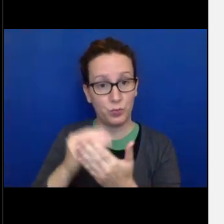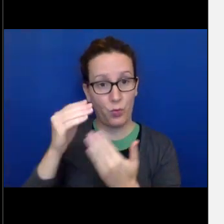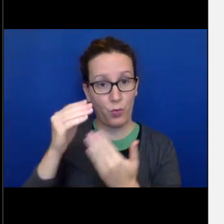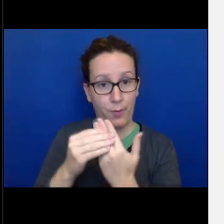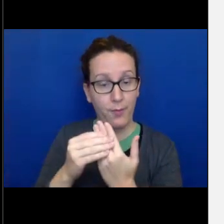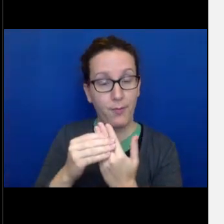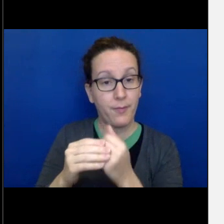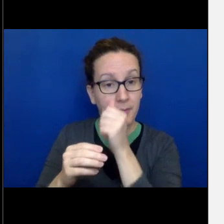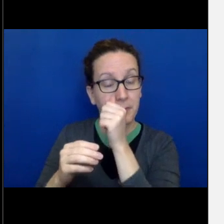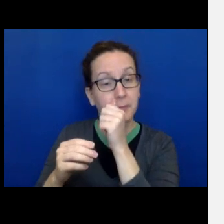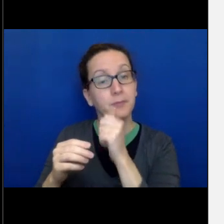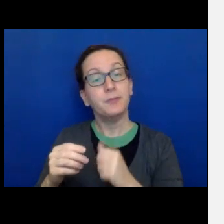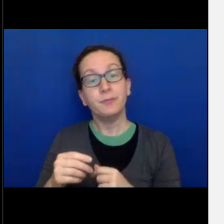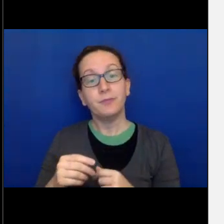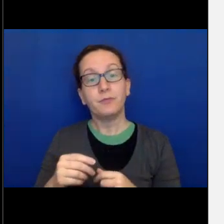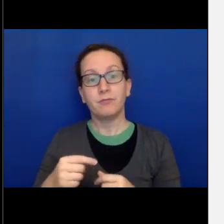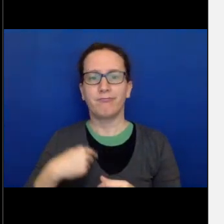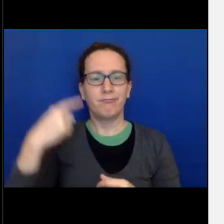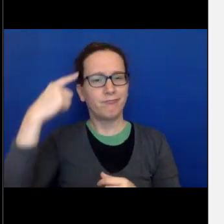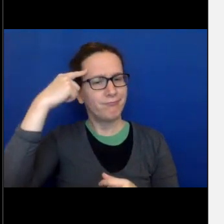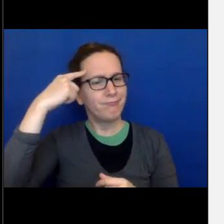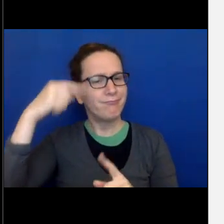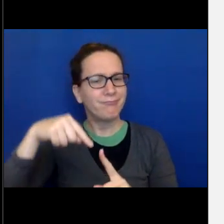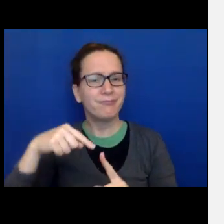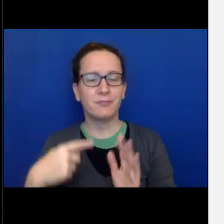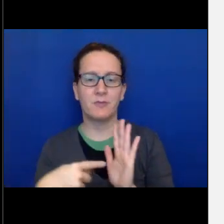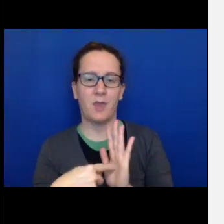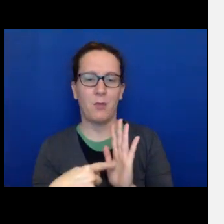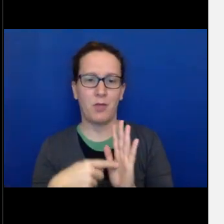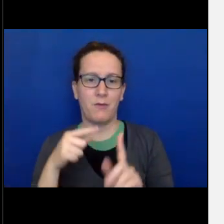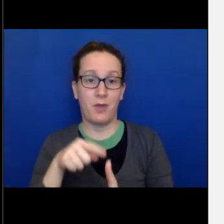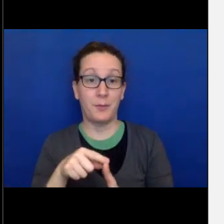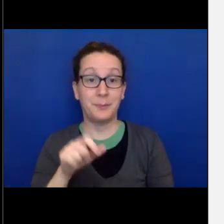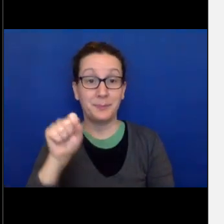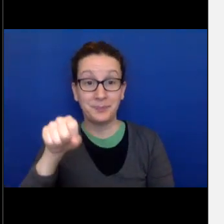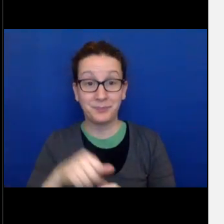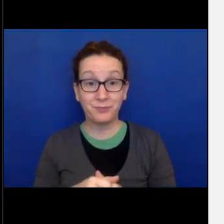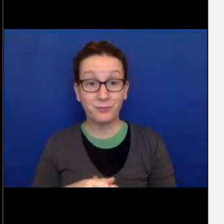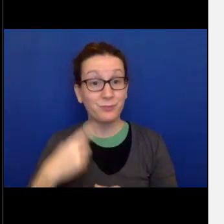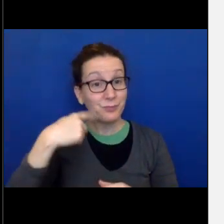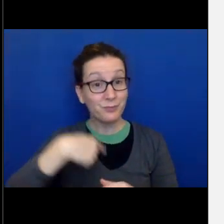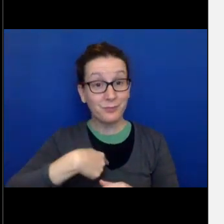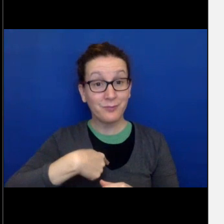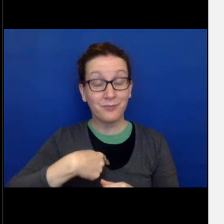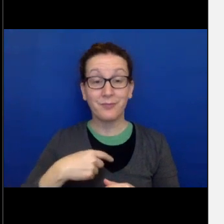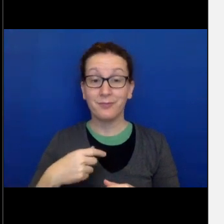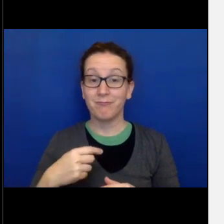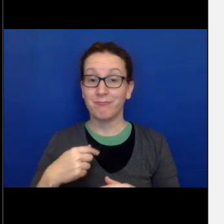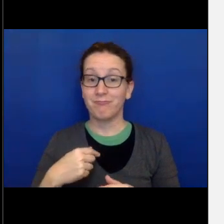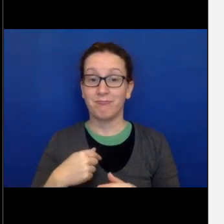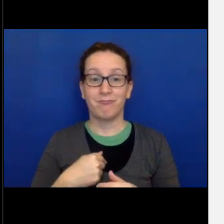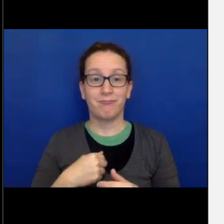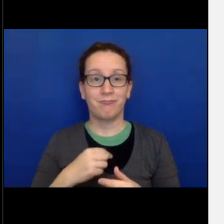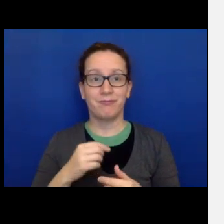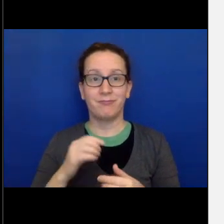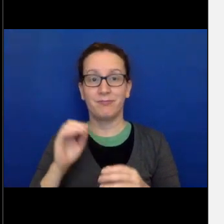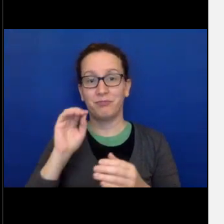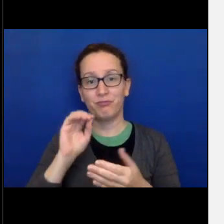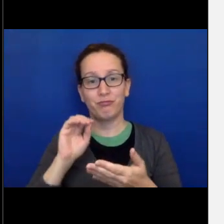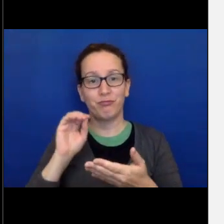And I think this is an example of that. Yeah, so for me, I'd have just put some potential